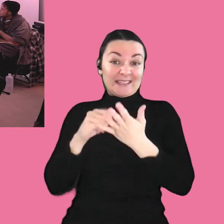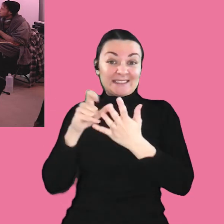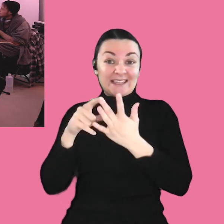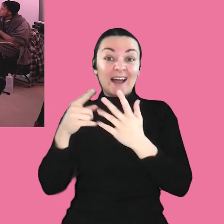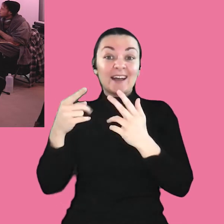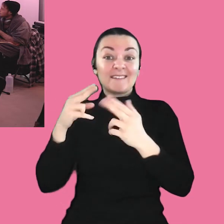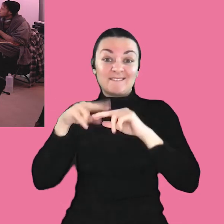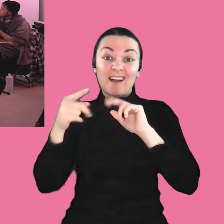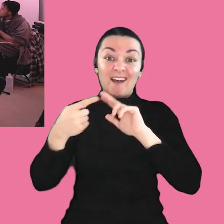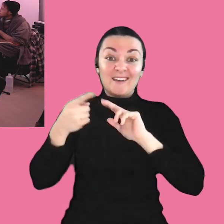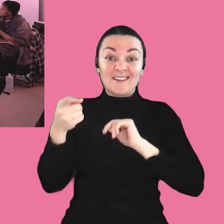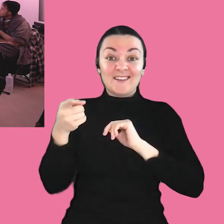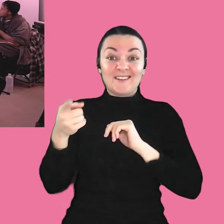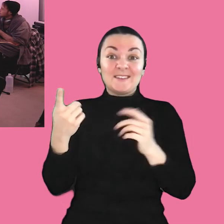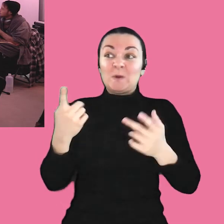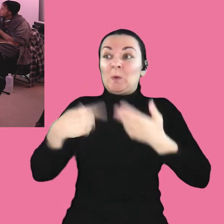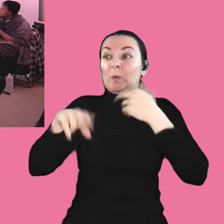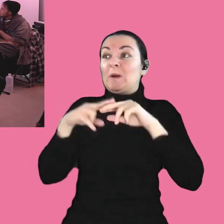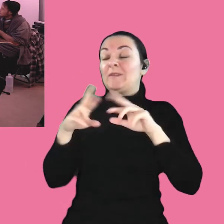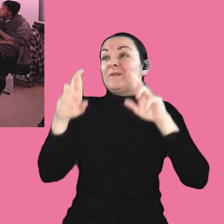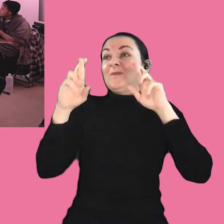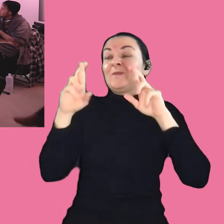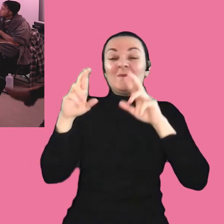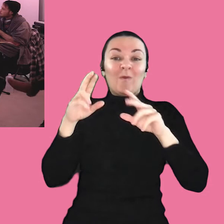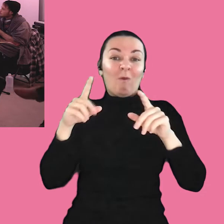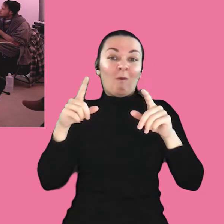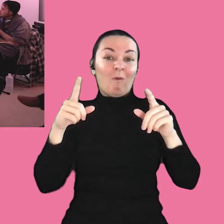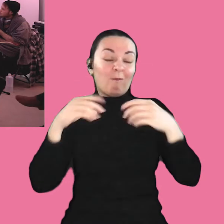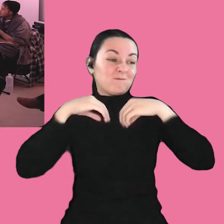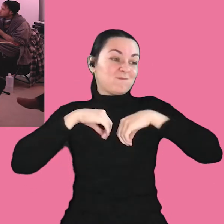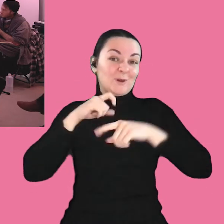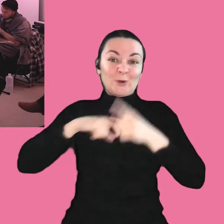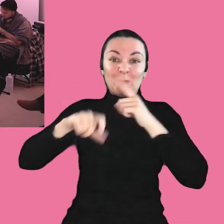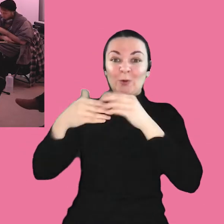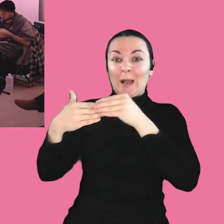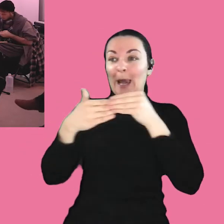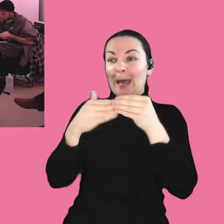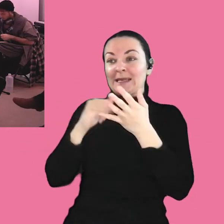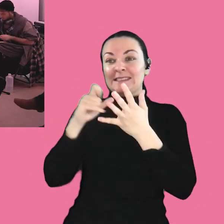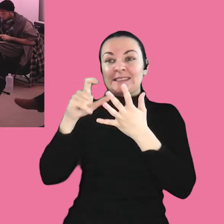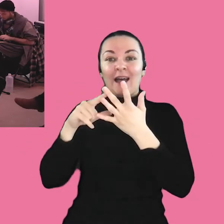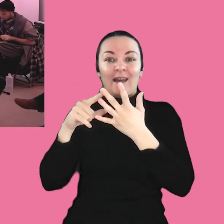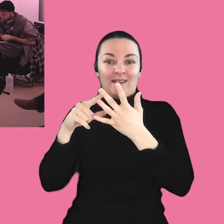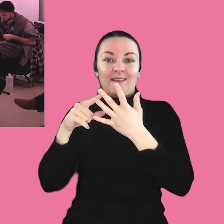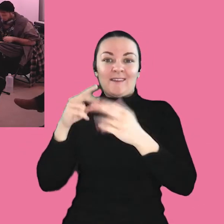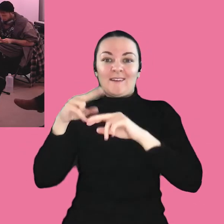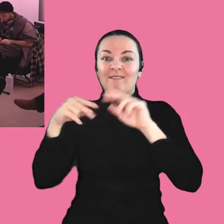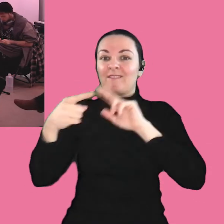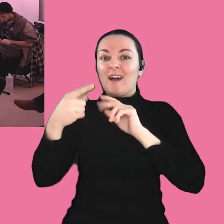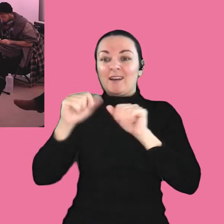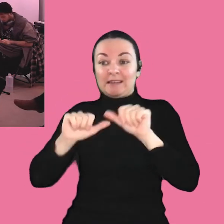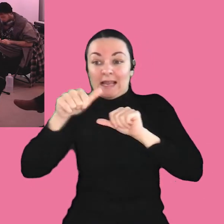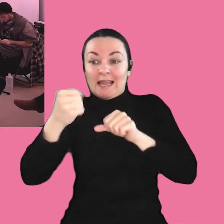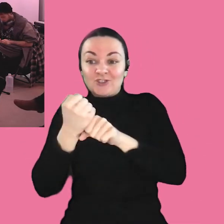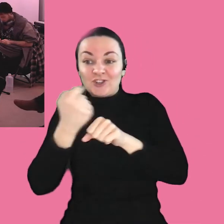we read when we were kids so was all about going to the moon and flying cars and all of those things. And they're kind